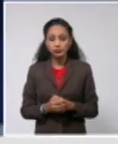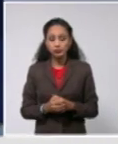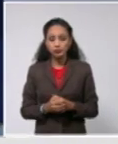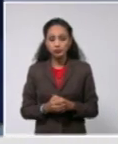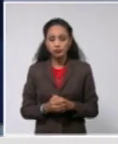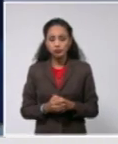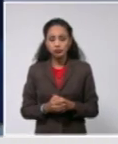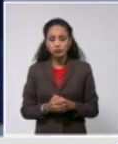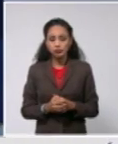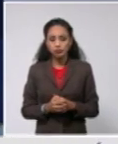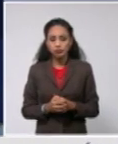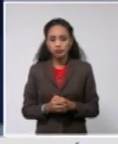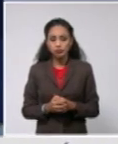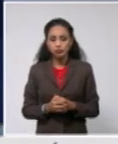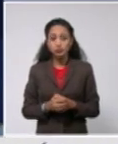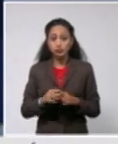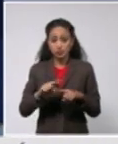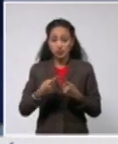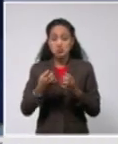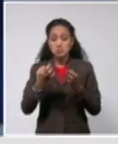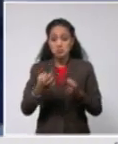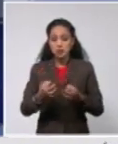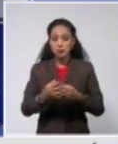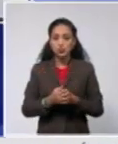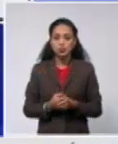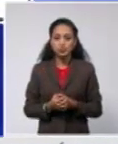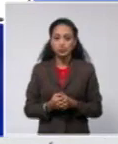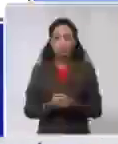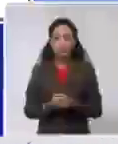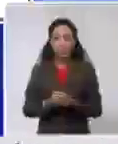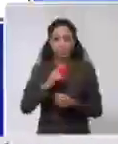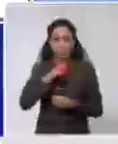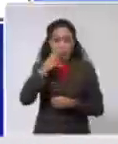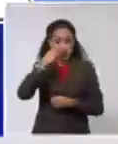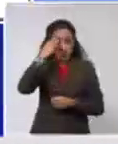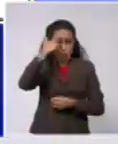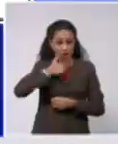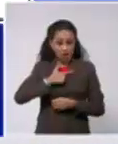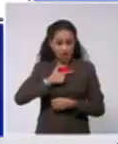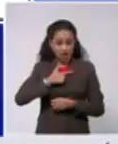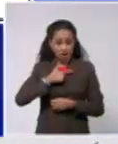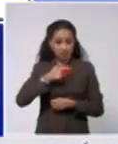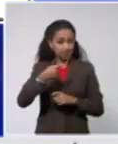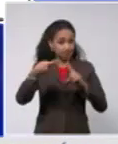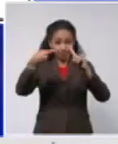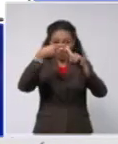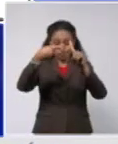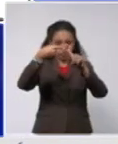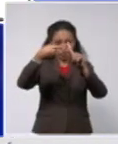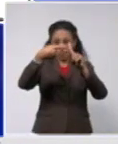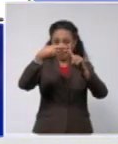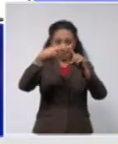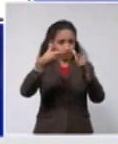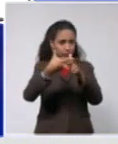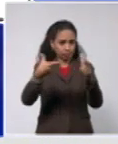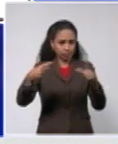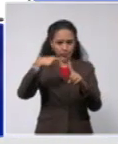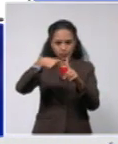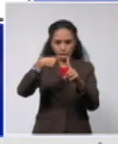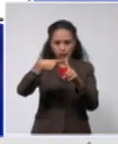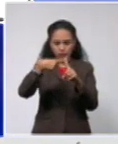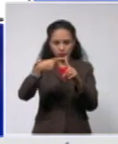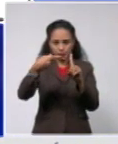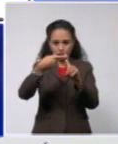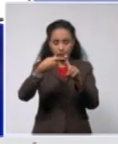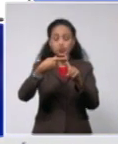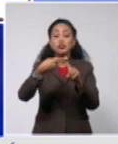Given yesterday's results by province, Ciego de Ávila continues to have the highest confirmed case rate